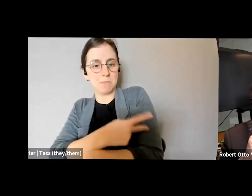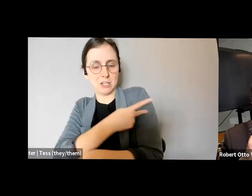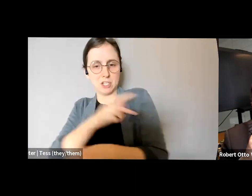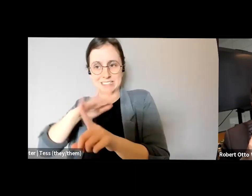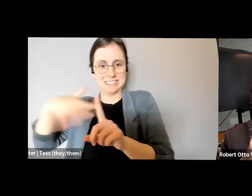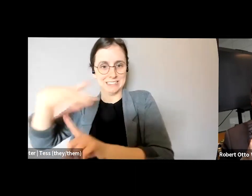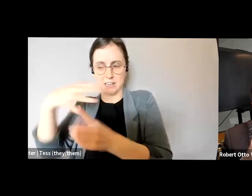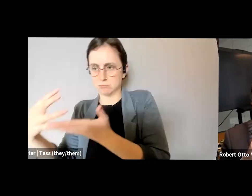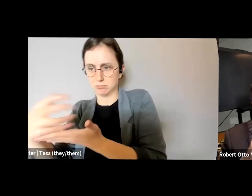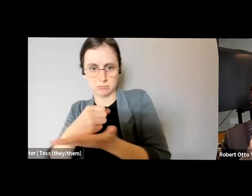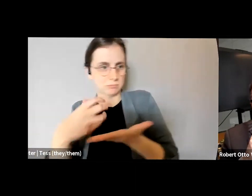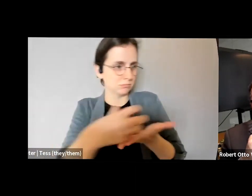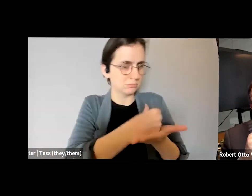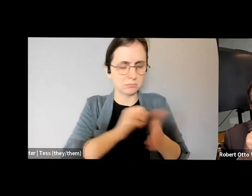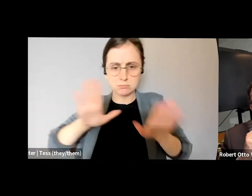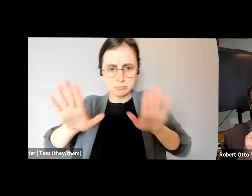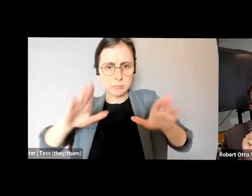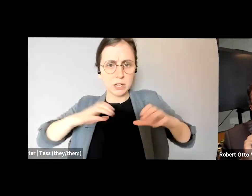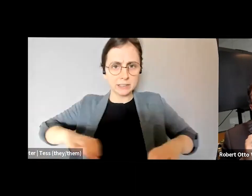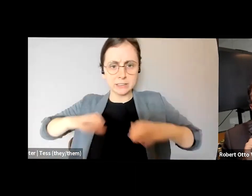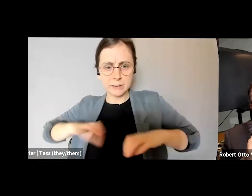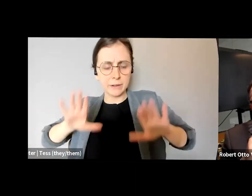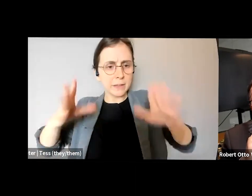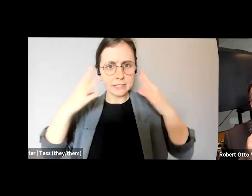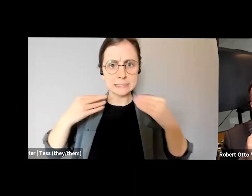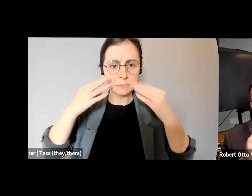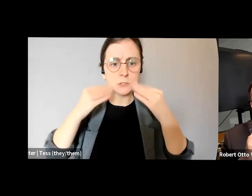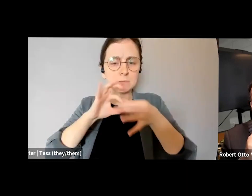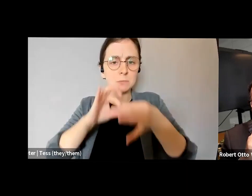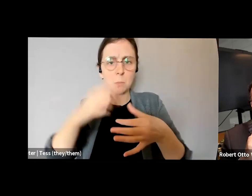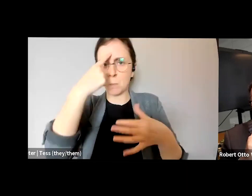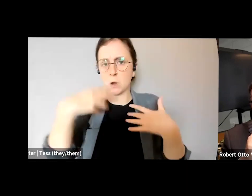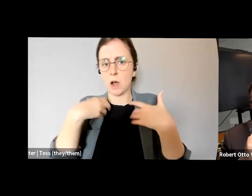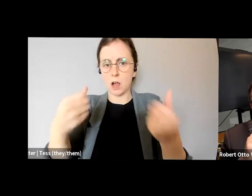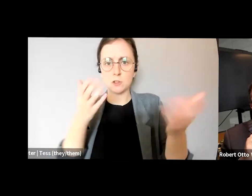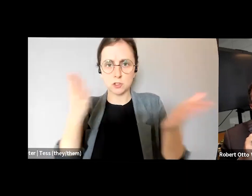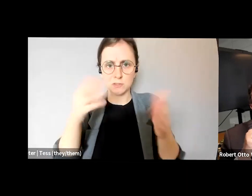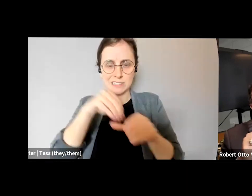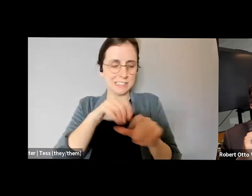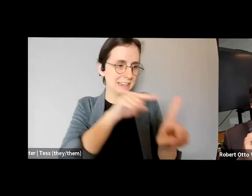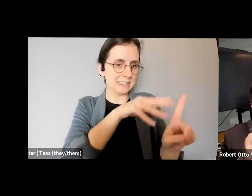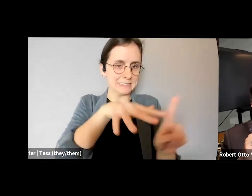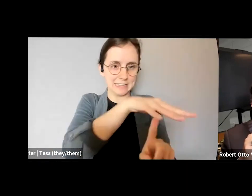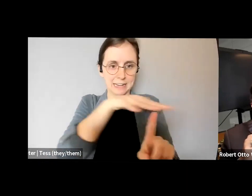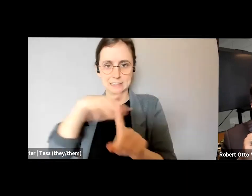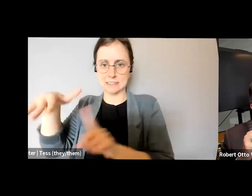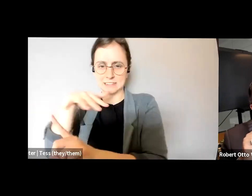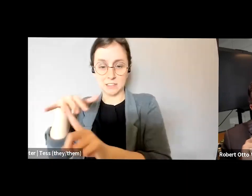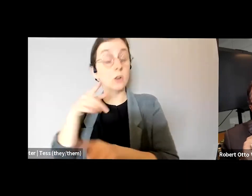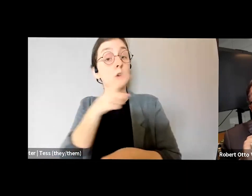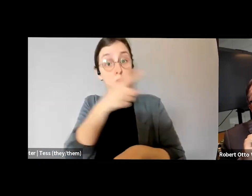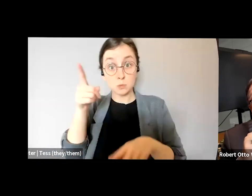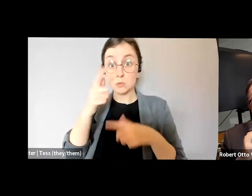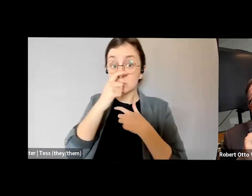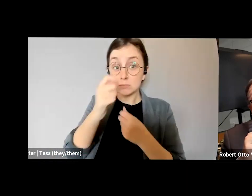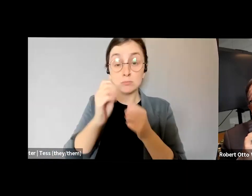on consumer experiences with mental health services in these settings. So I encourage those of you who want to learn